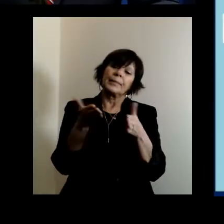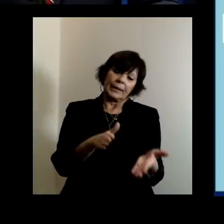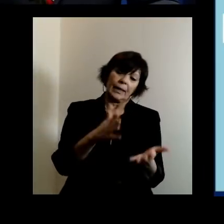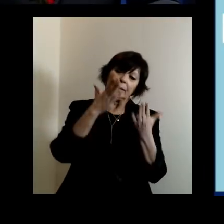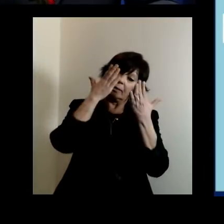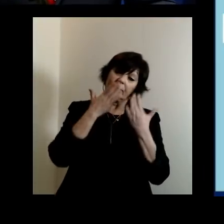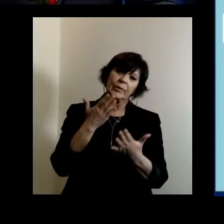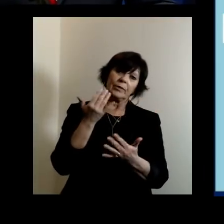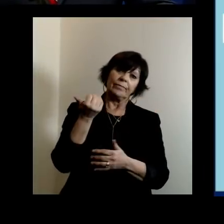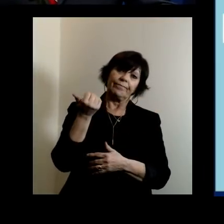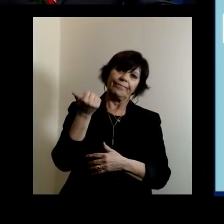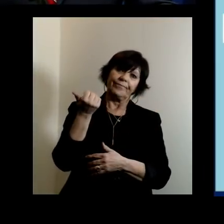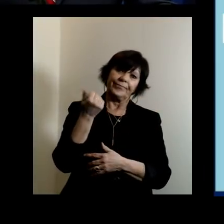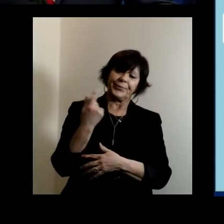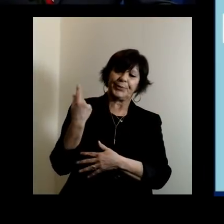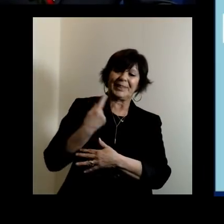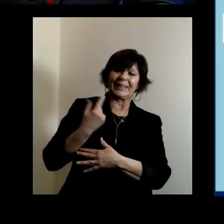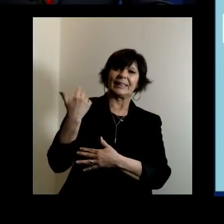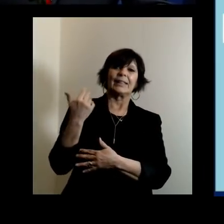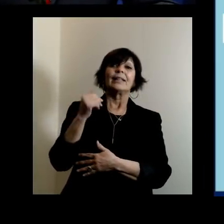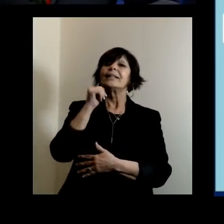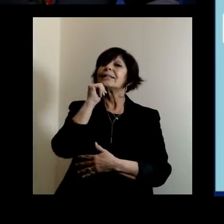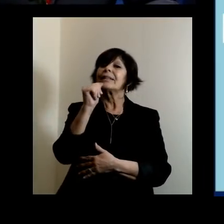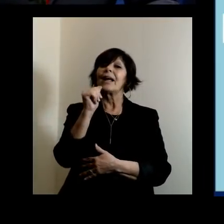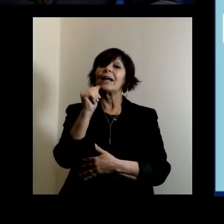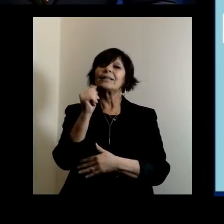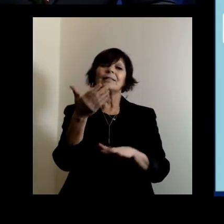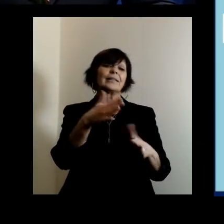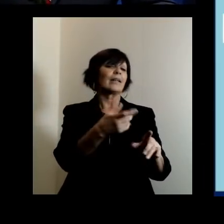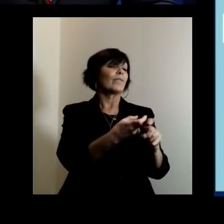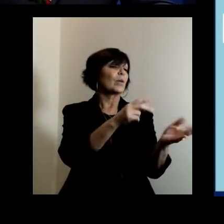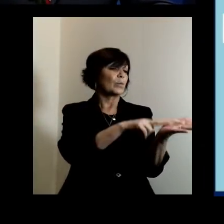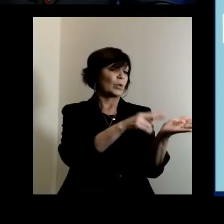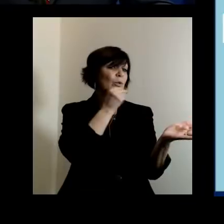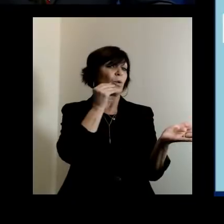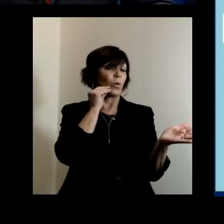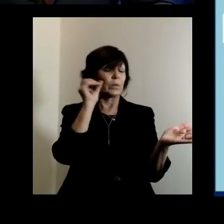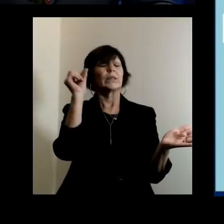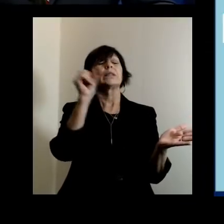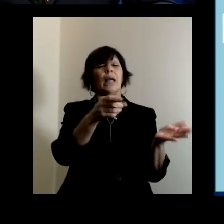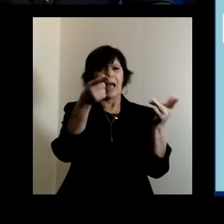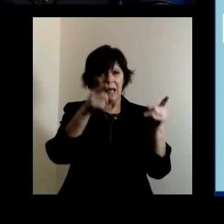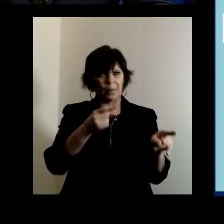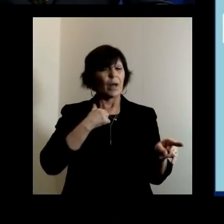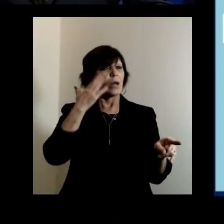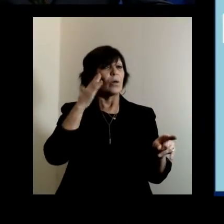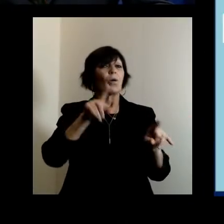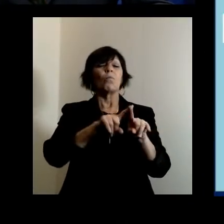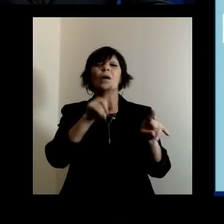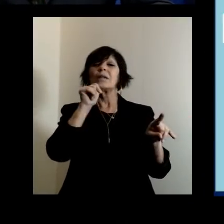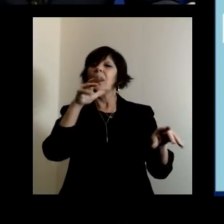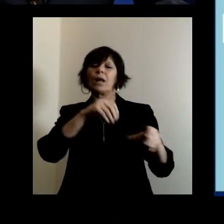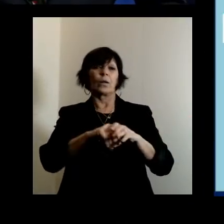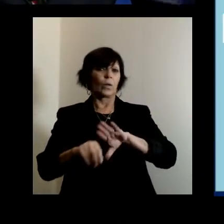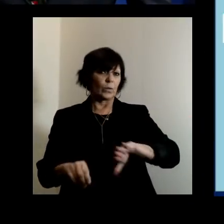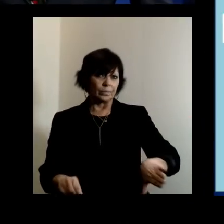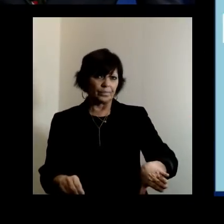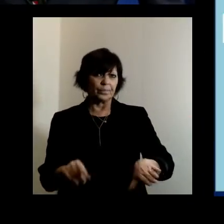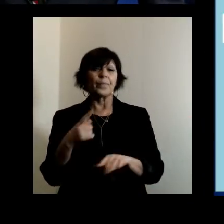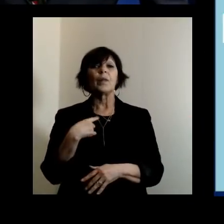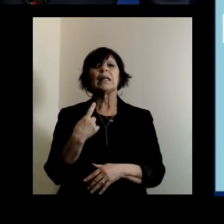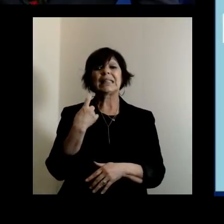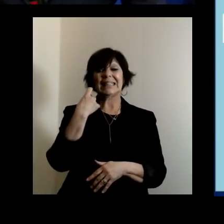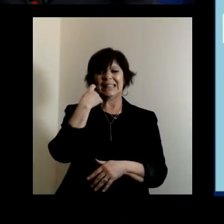last few days in hospitals. This does not include deaths in nursing homes, and I do know there were deaths in nursing homes as well. And of the most recent